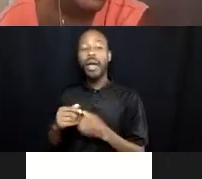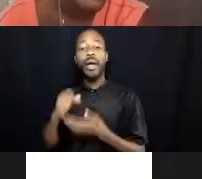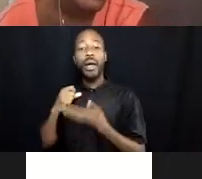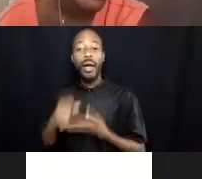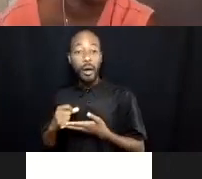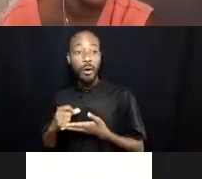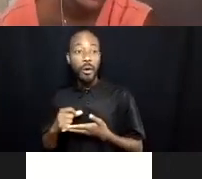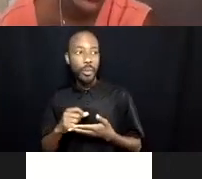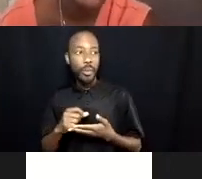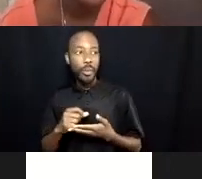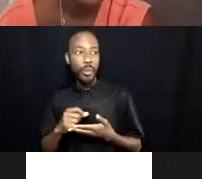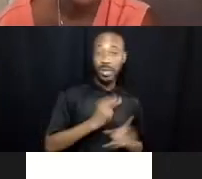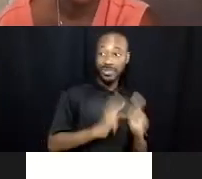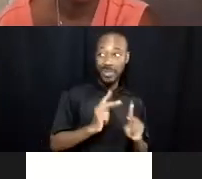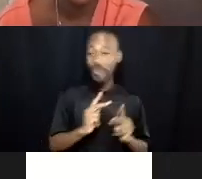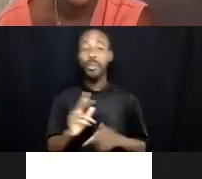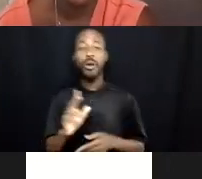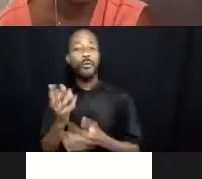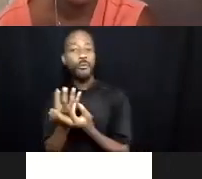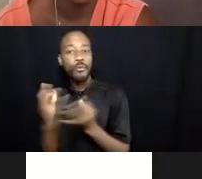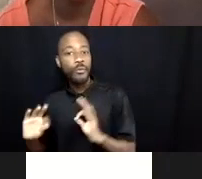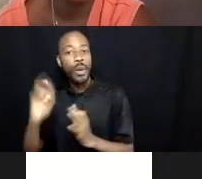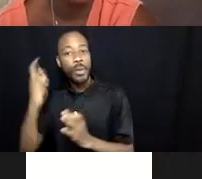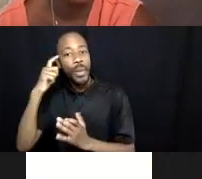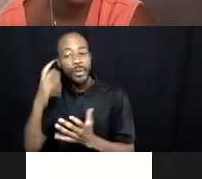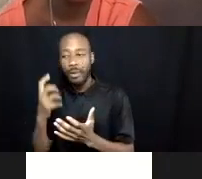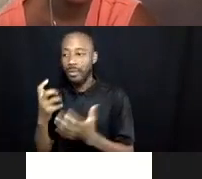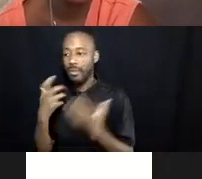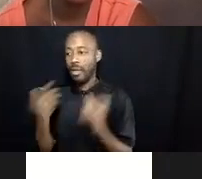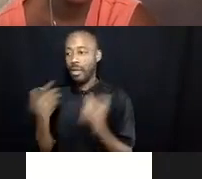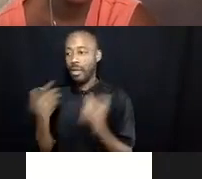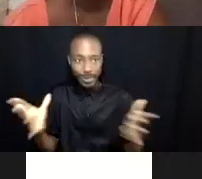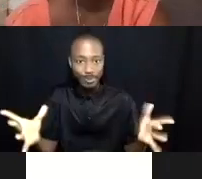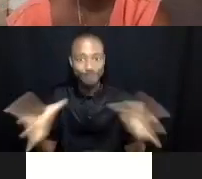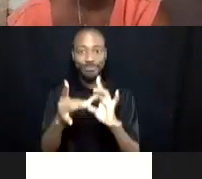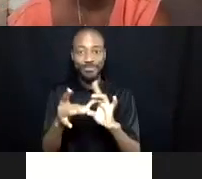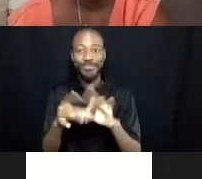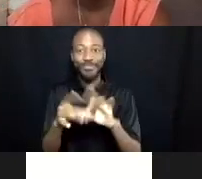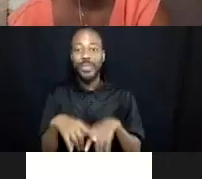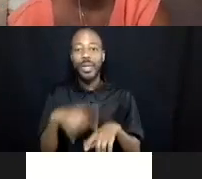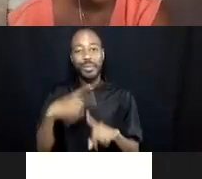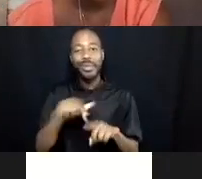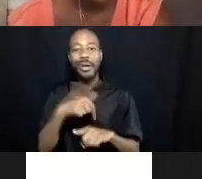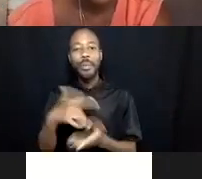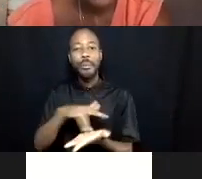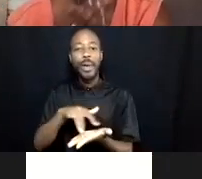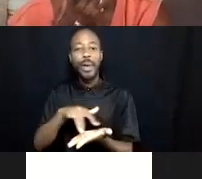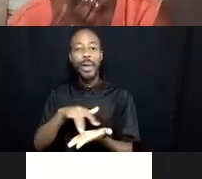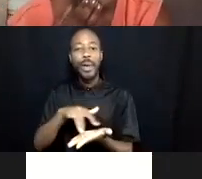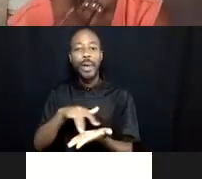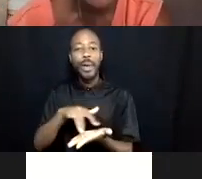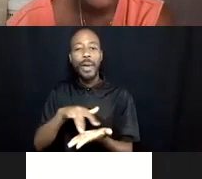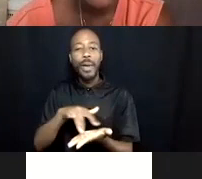health resources in Charlotte and other types of like medical case working. And so it's great to